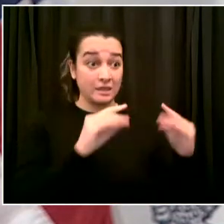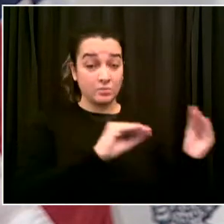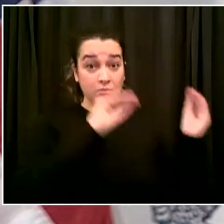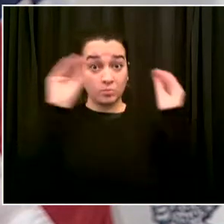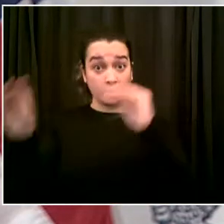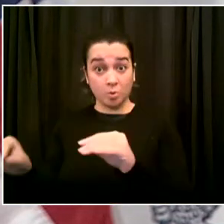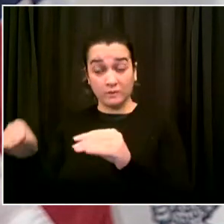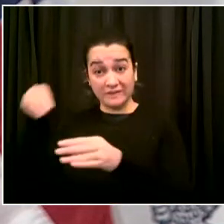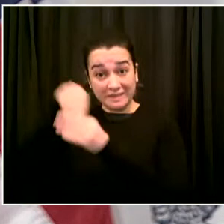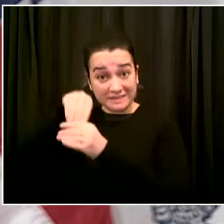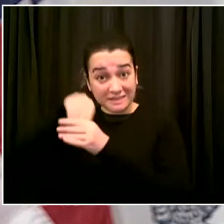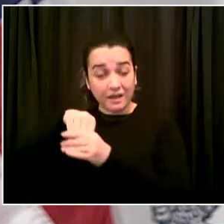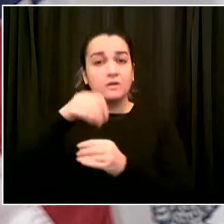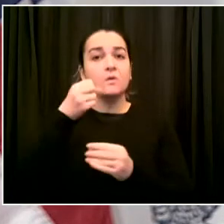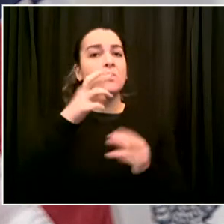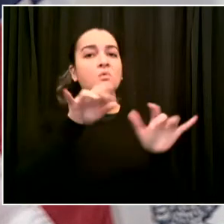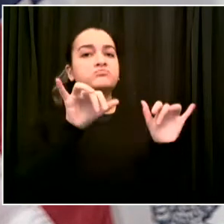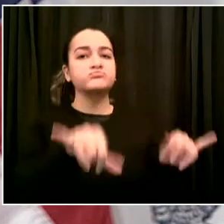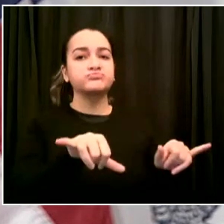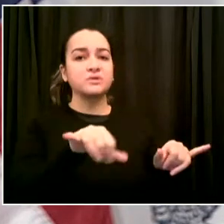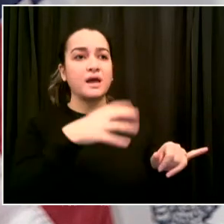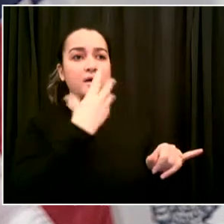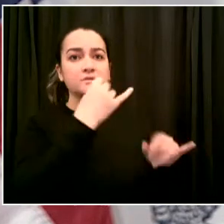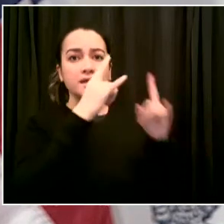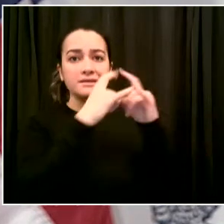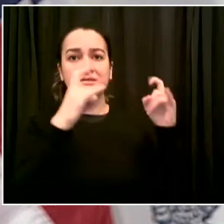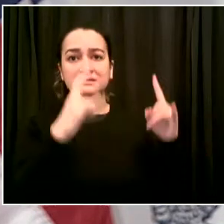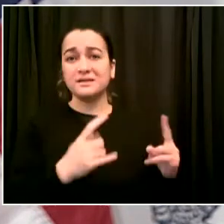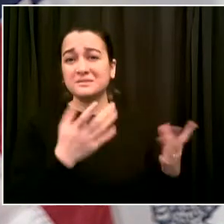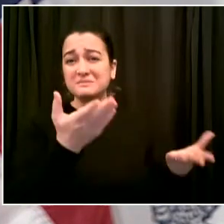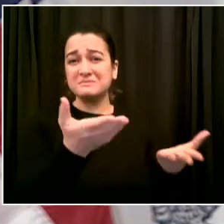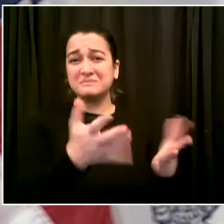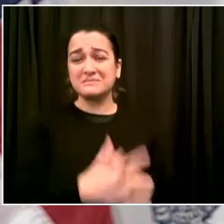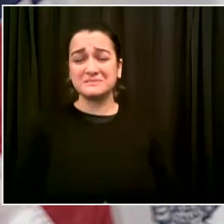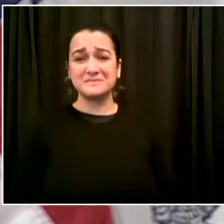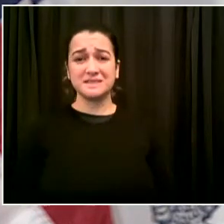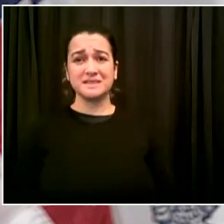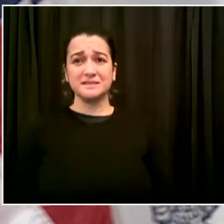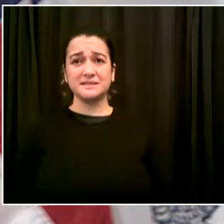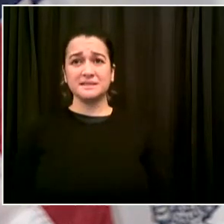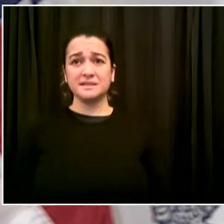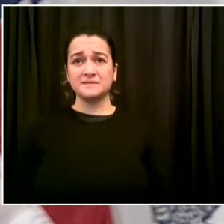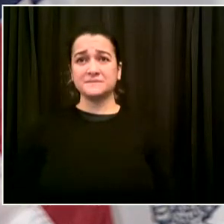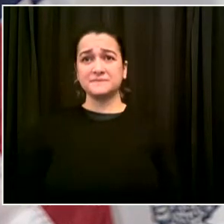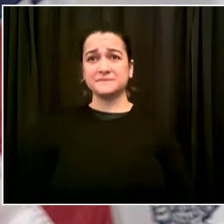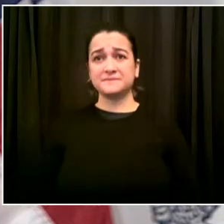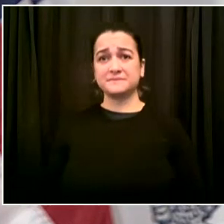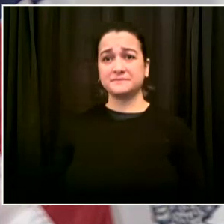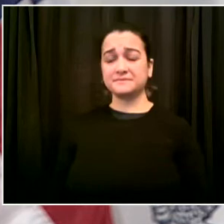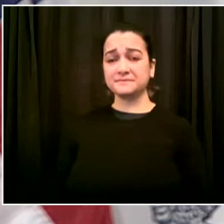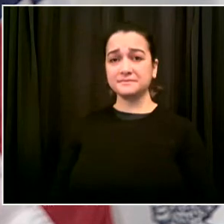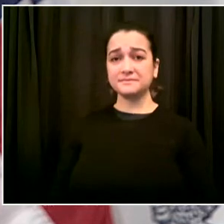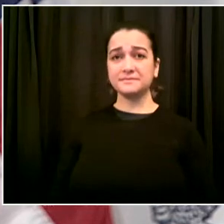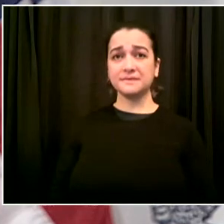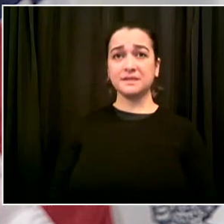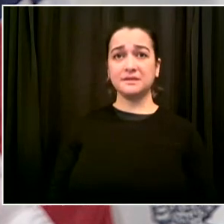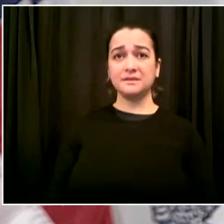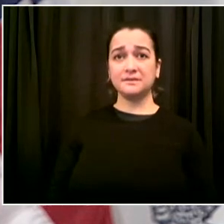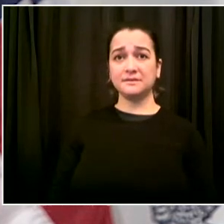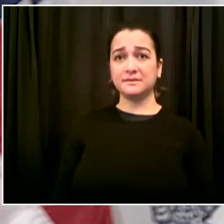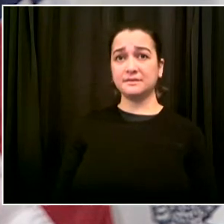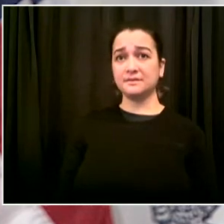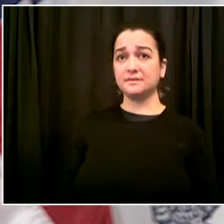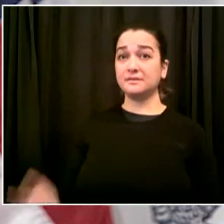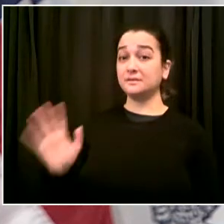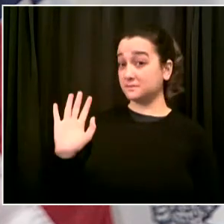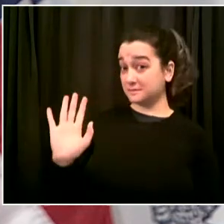reminding us in the spirit of hope that spring is around the corner. So this kind of weather we're only dealing with for hopefully a few more